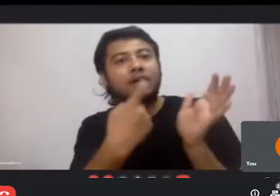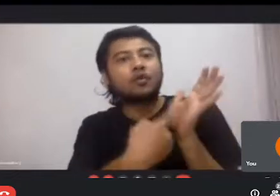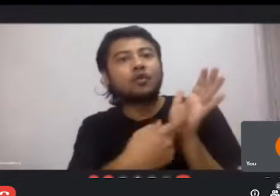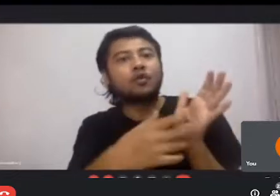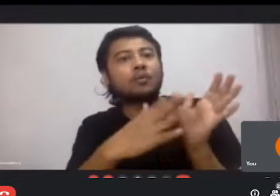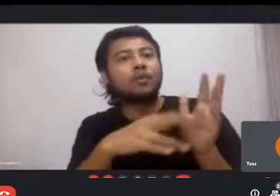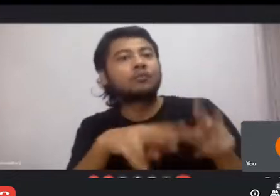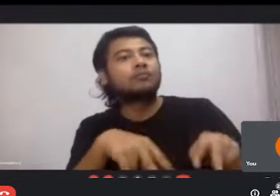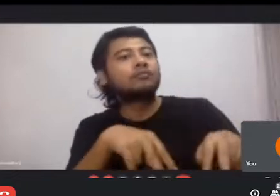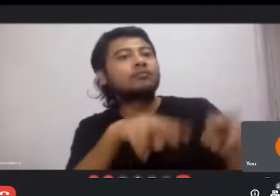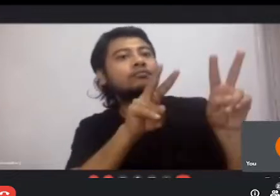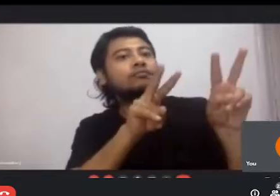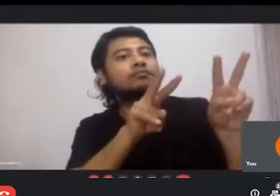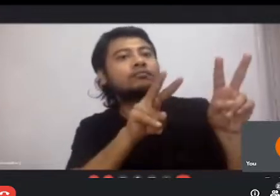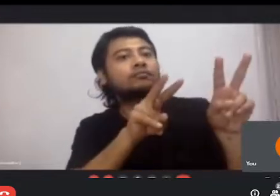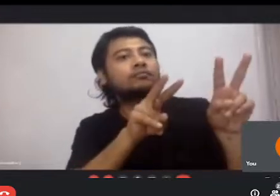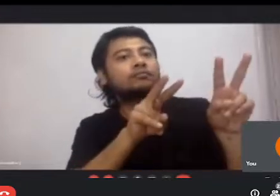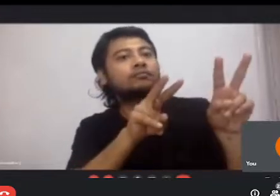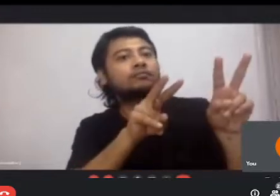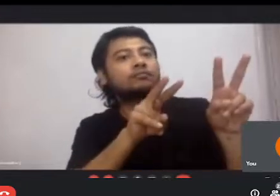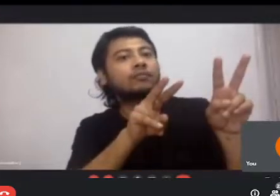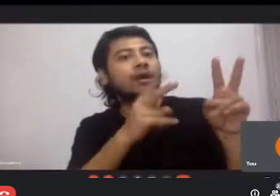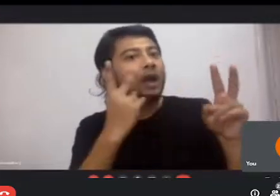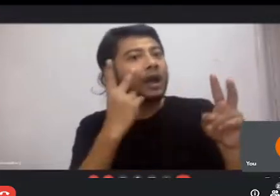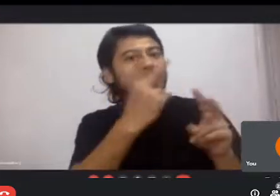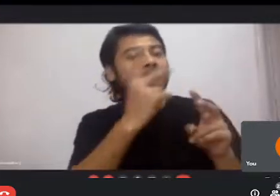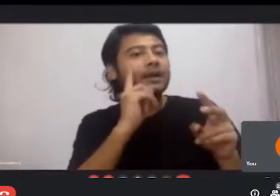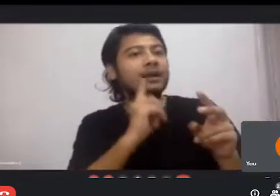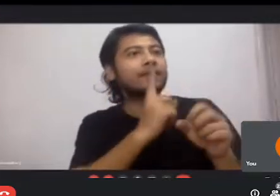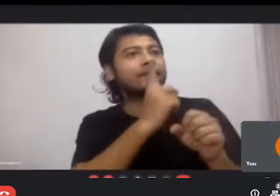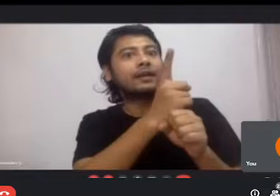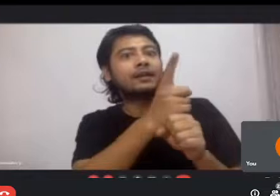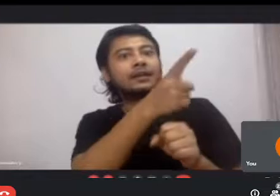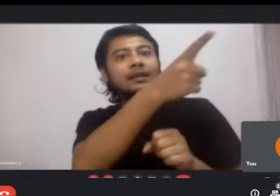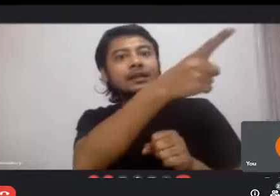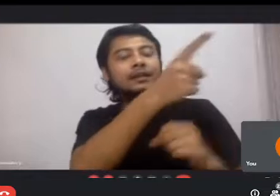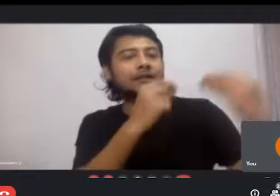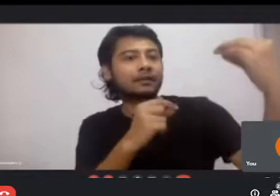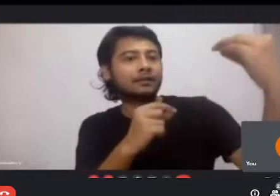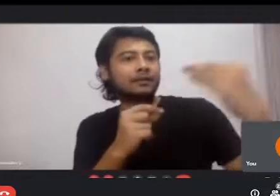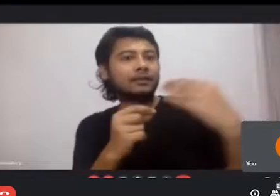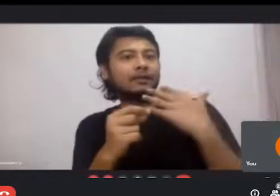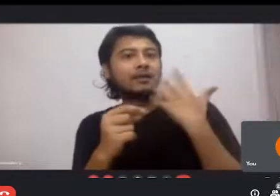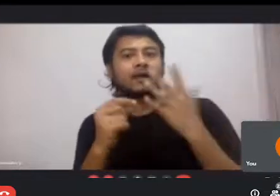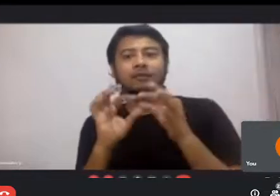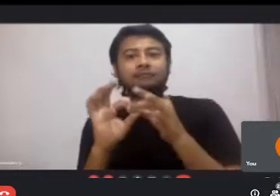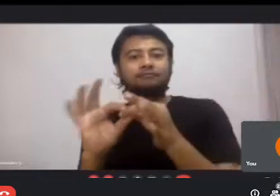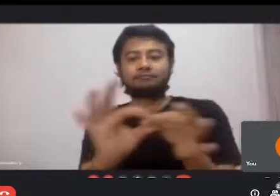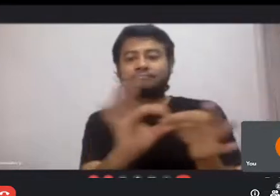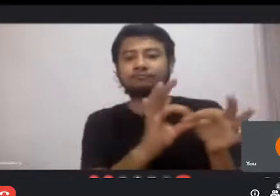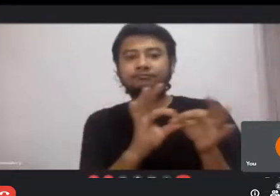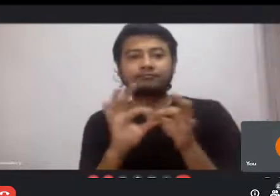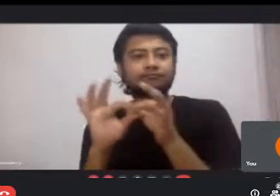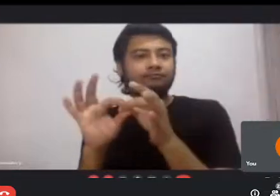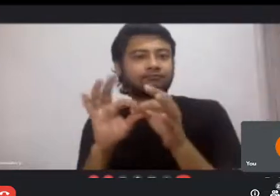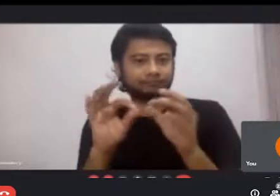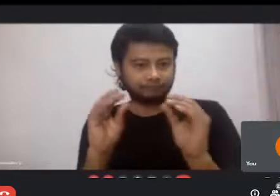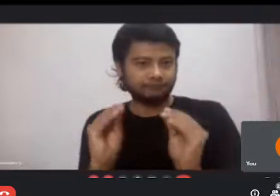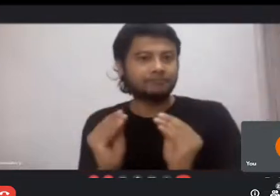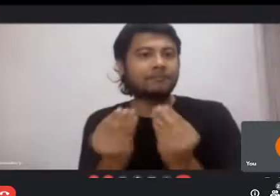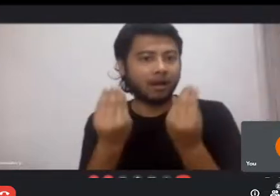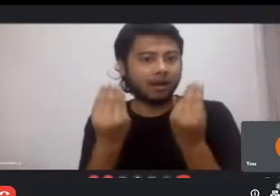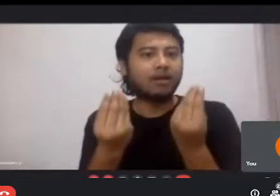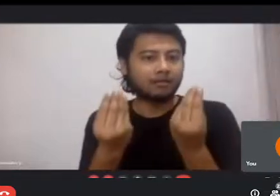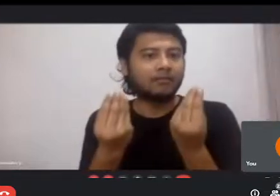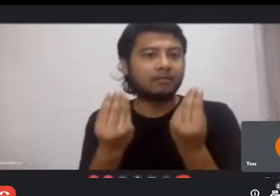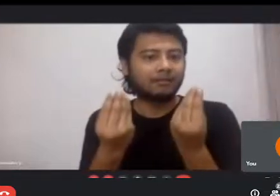the deaf teachers can convey to their learners. So when deaf learners see someone deaf teaching